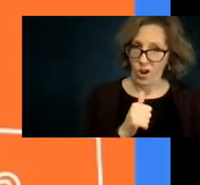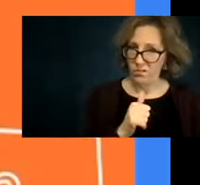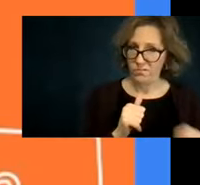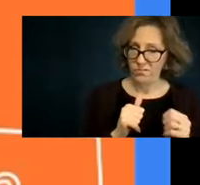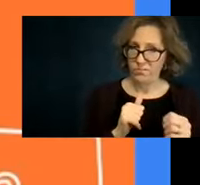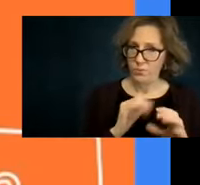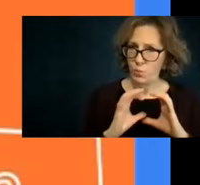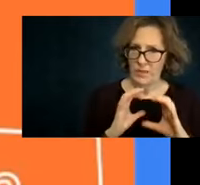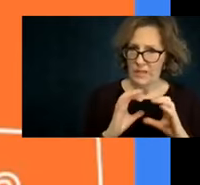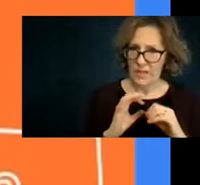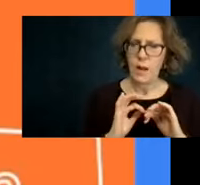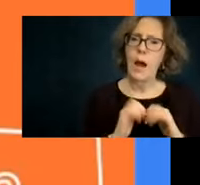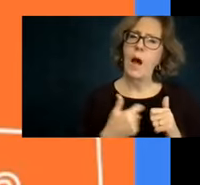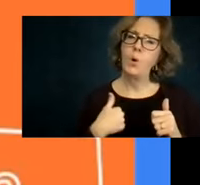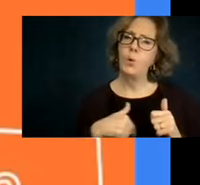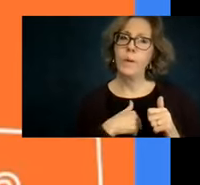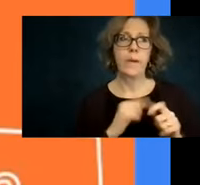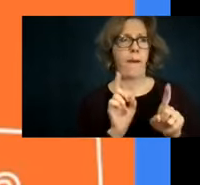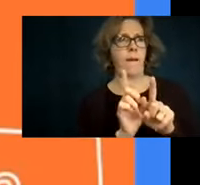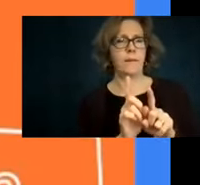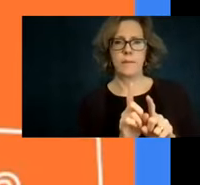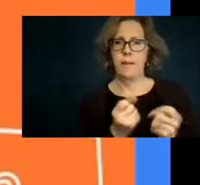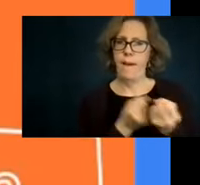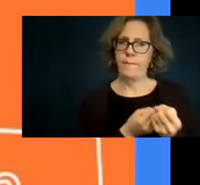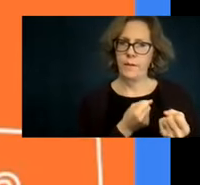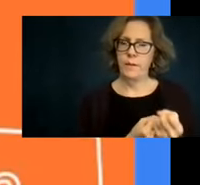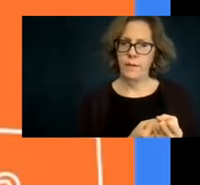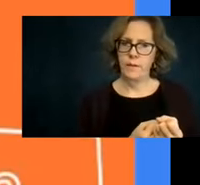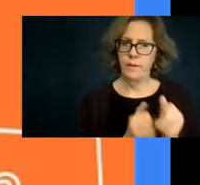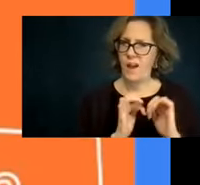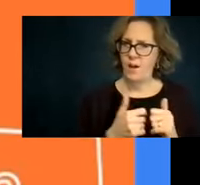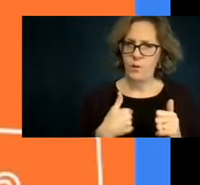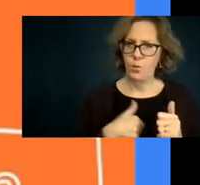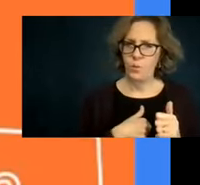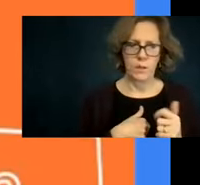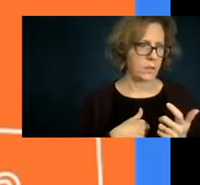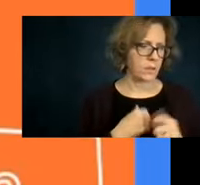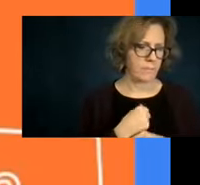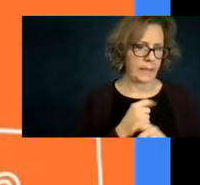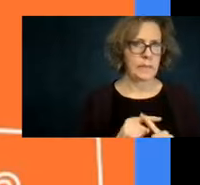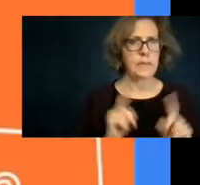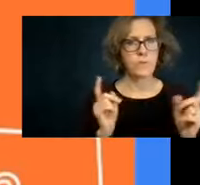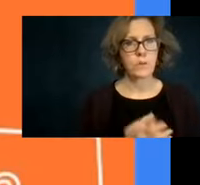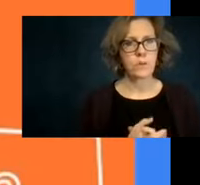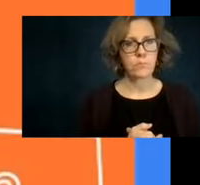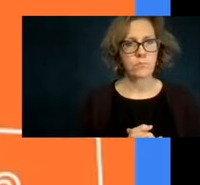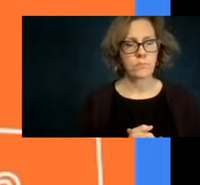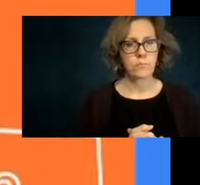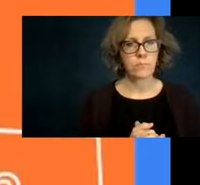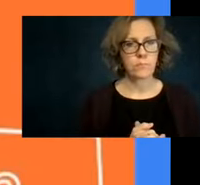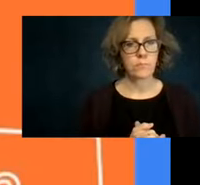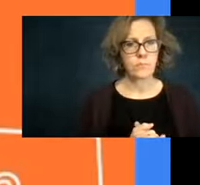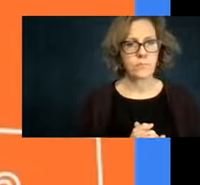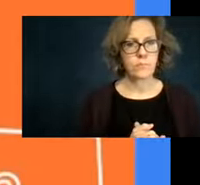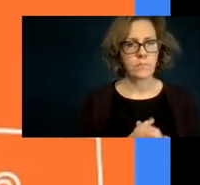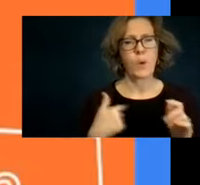self-advocates or even a person with a disability can make things a little different and explain it. We